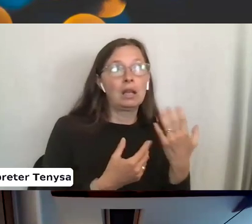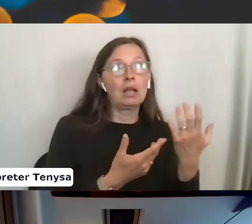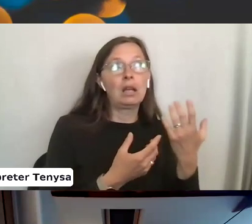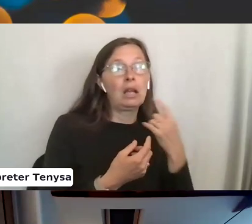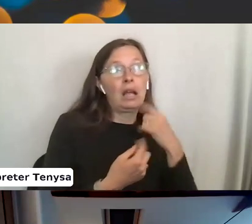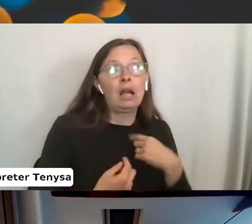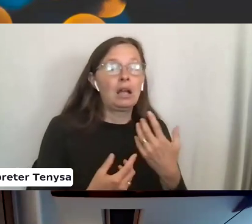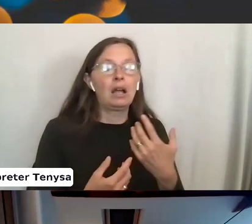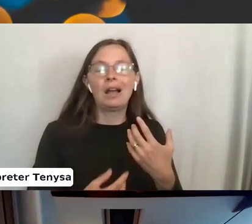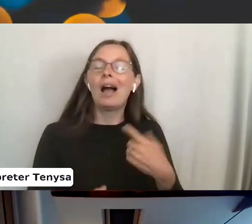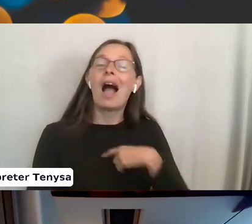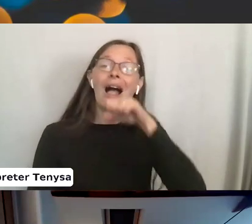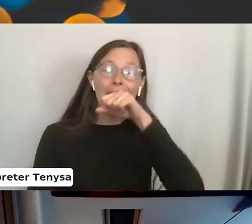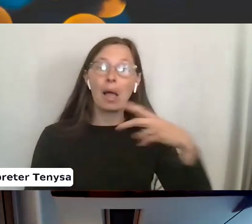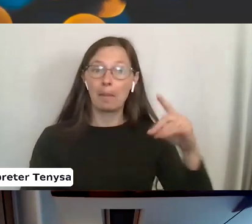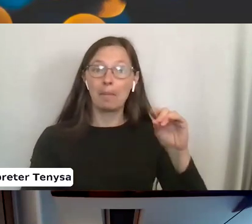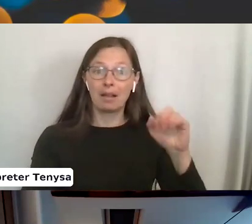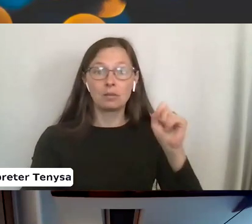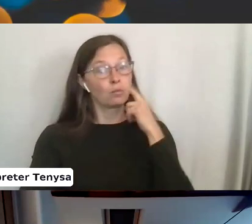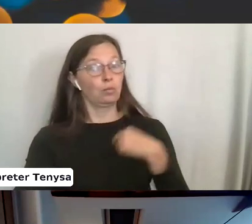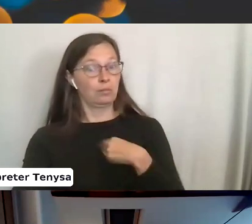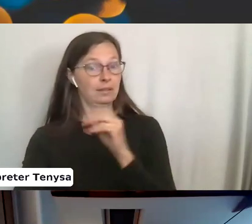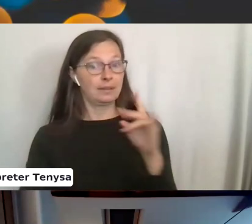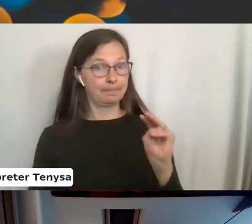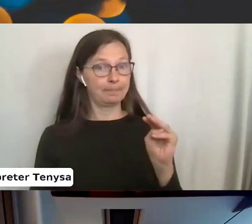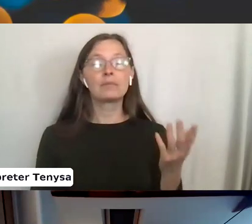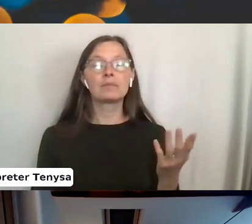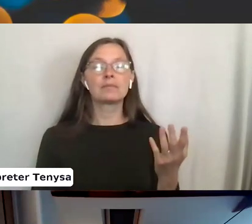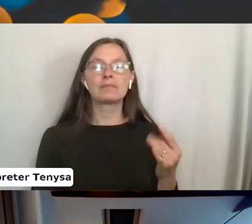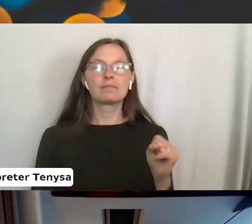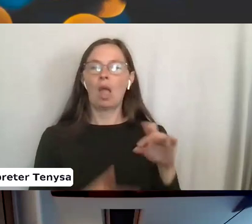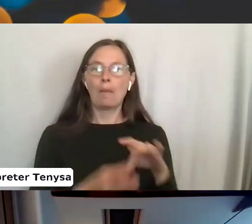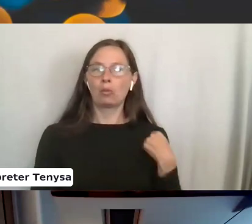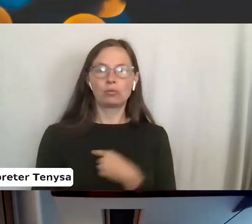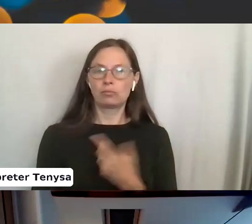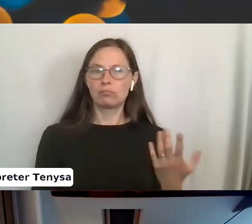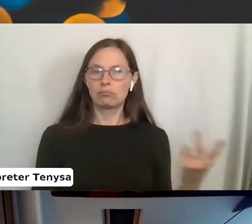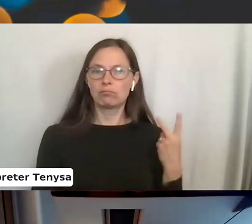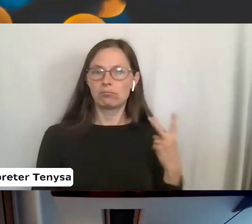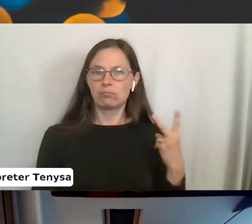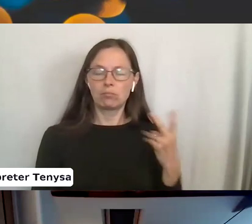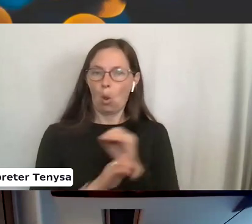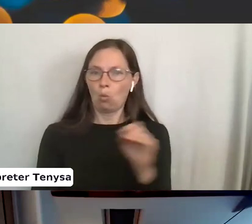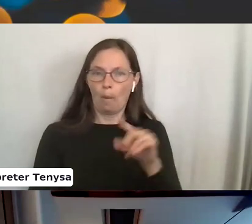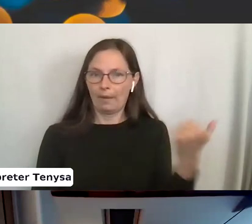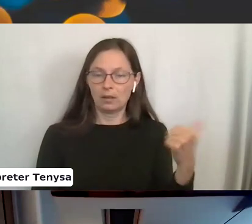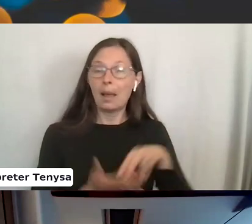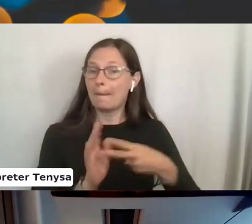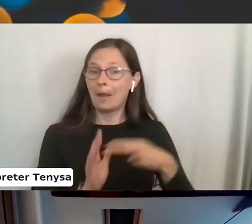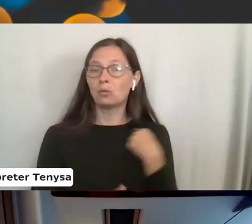about podcasting is, at least Kim and I's podcast, is that it's just ours. It's literally nobody else's. That means we get